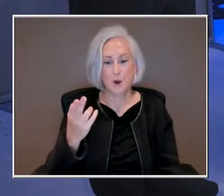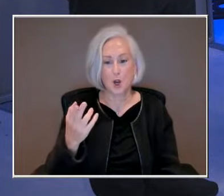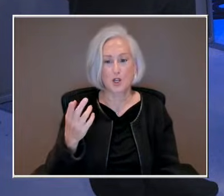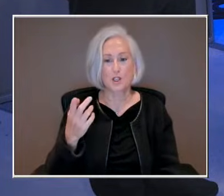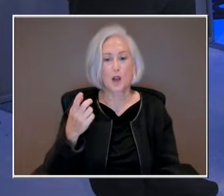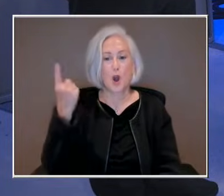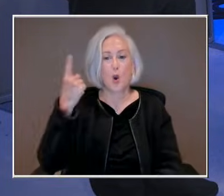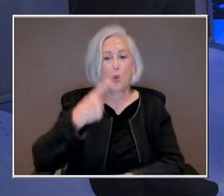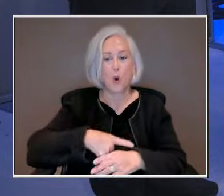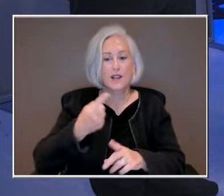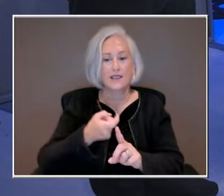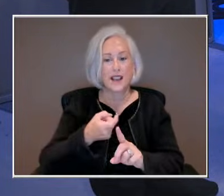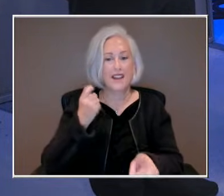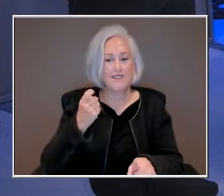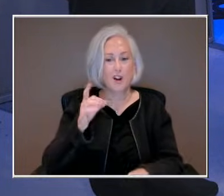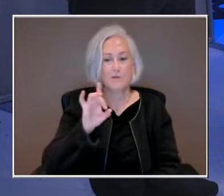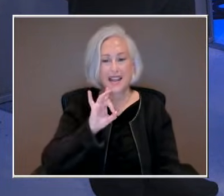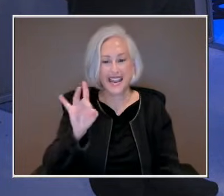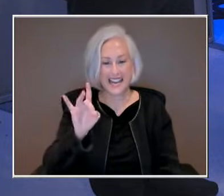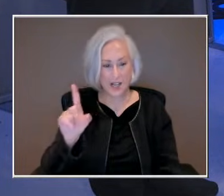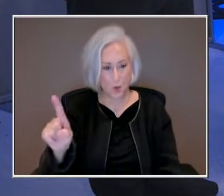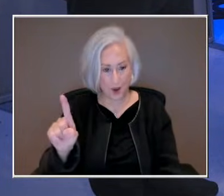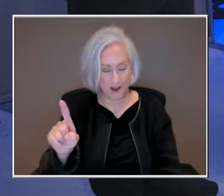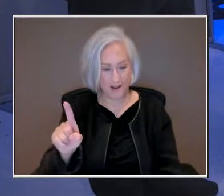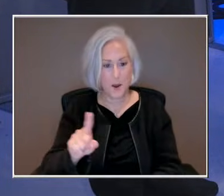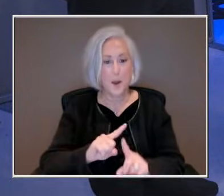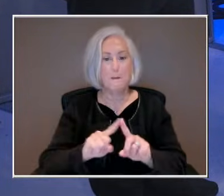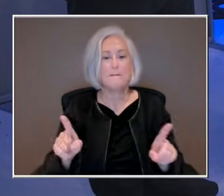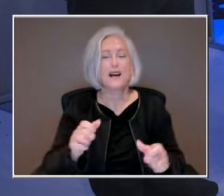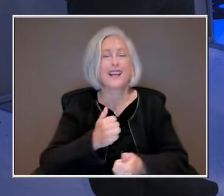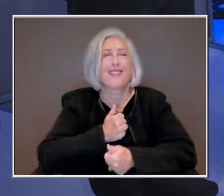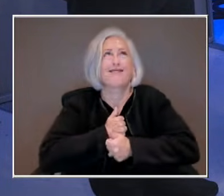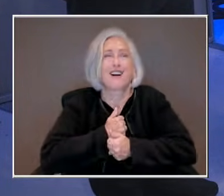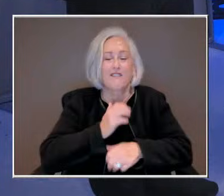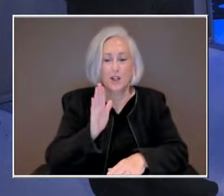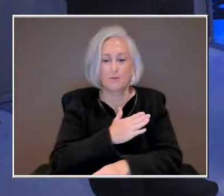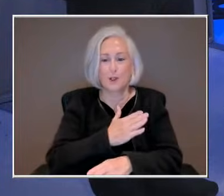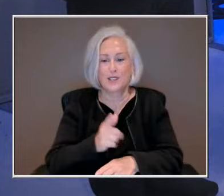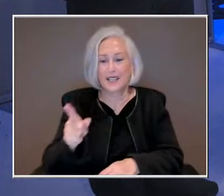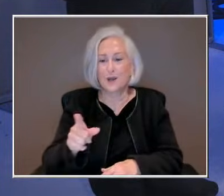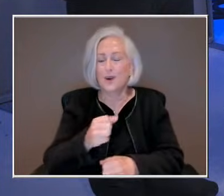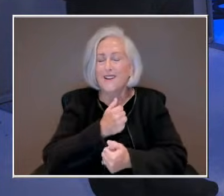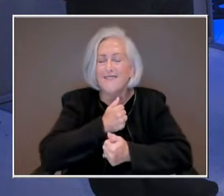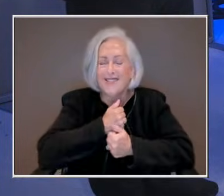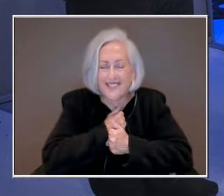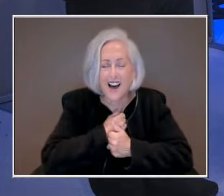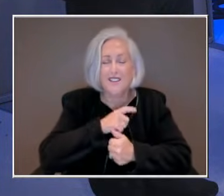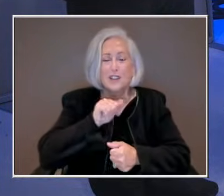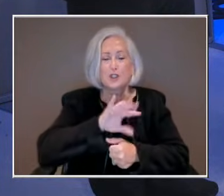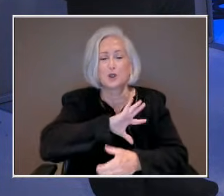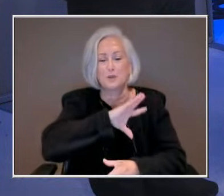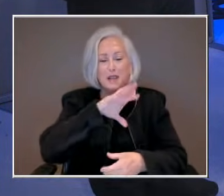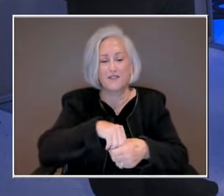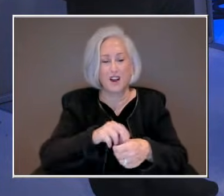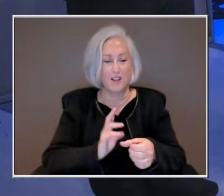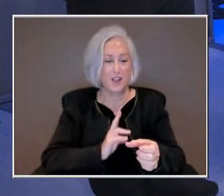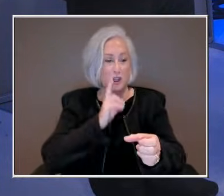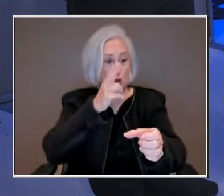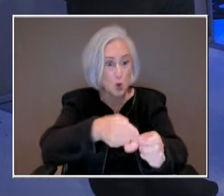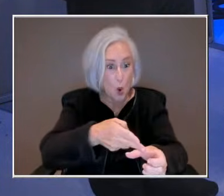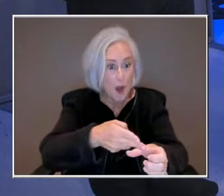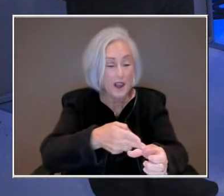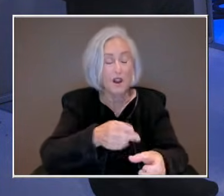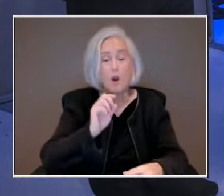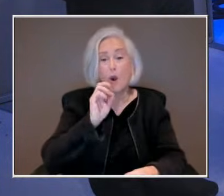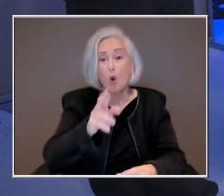of 81, but he loved music, and I just know he would have loved to have either joined or watched